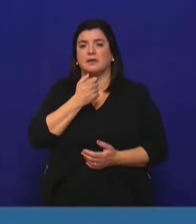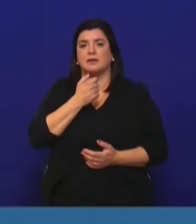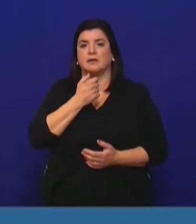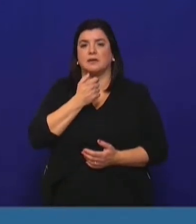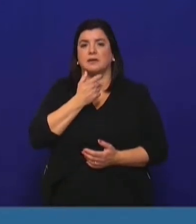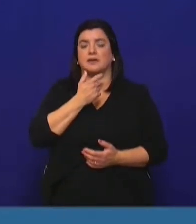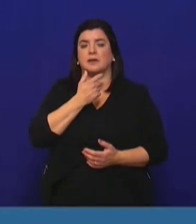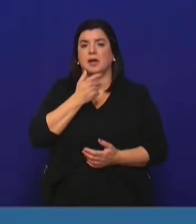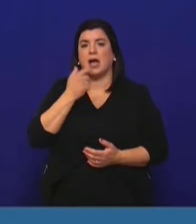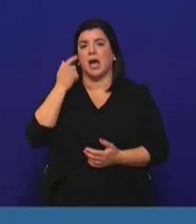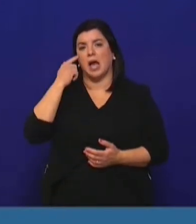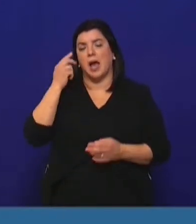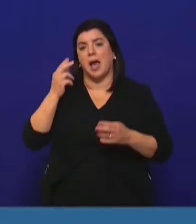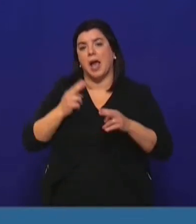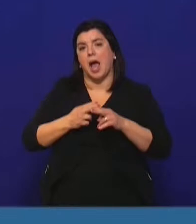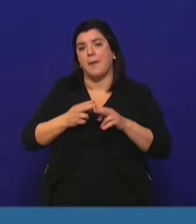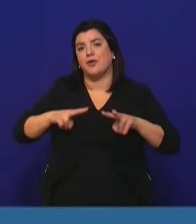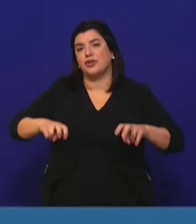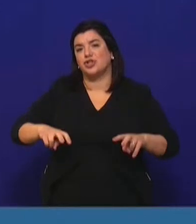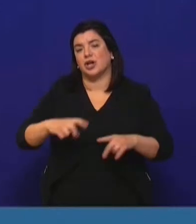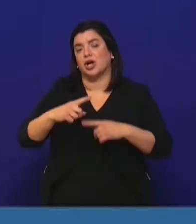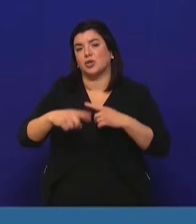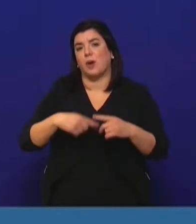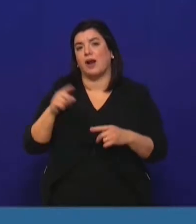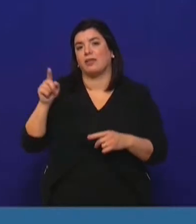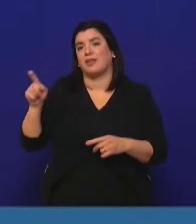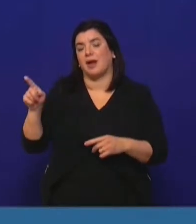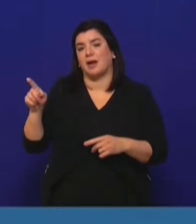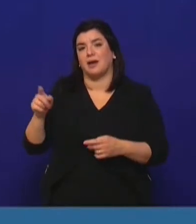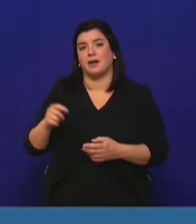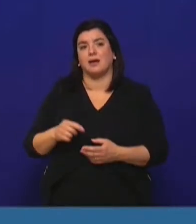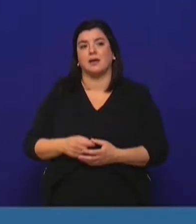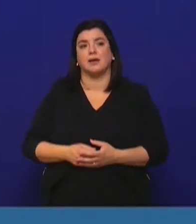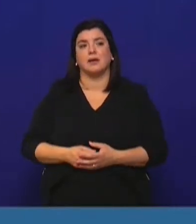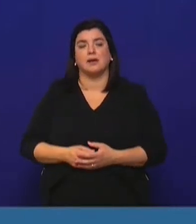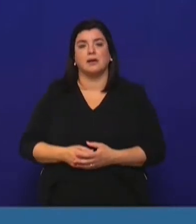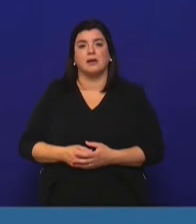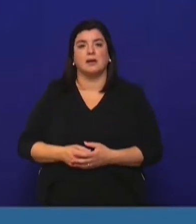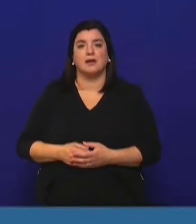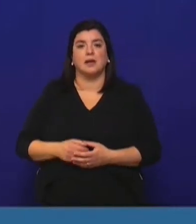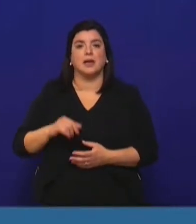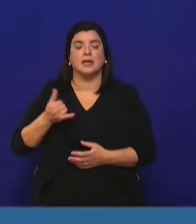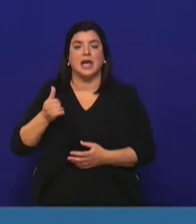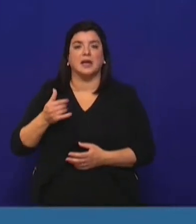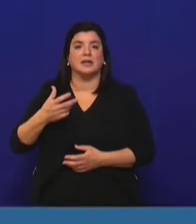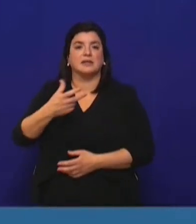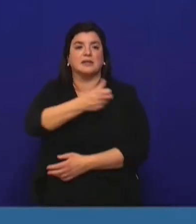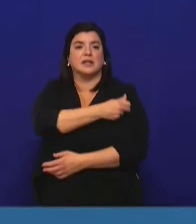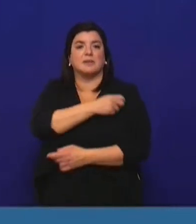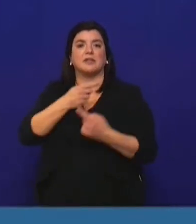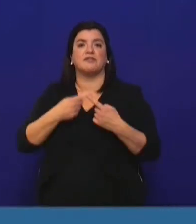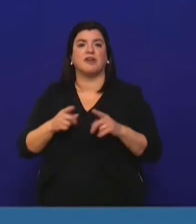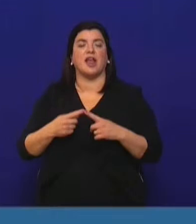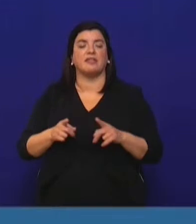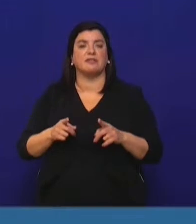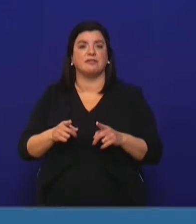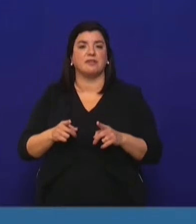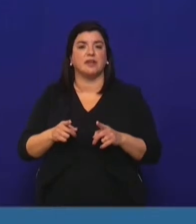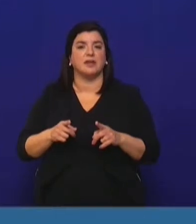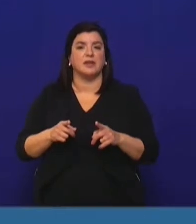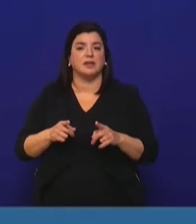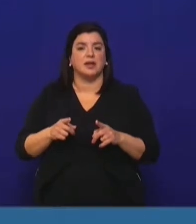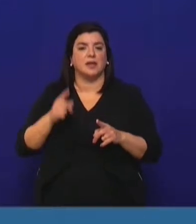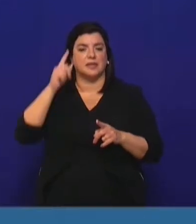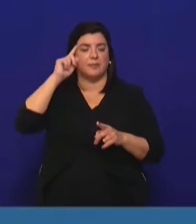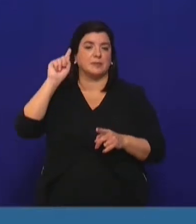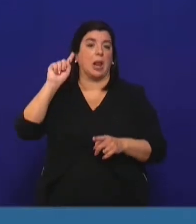mhux effikaċi li tintuża vaċċinu tilqima differenti, l-ewwel doża pereżempju AstraZeneca, it-tieni doża Pfizer